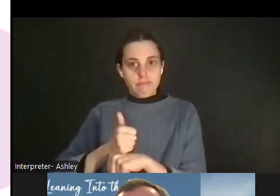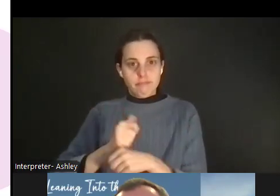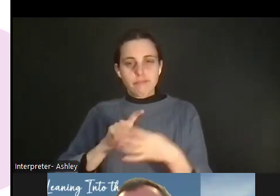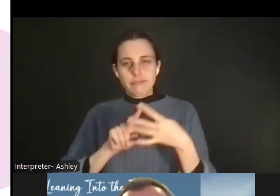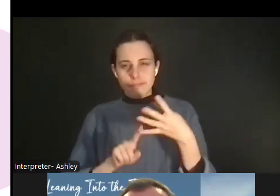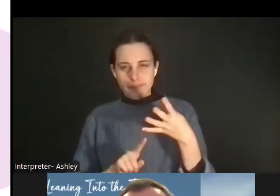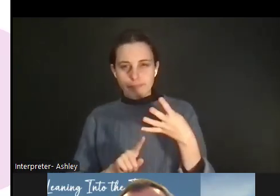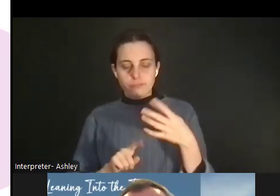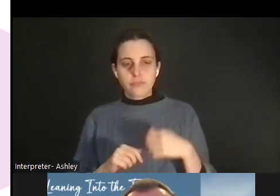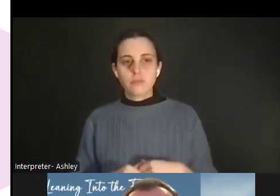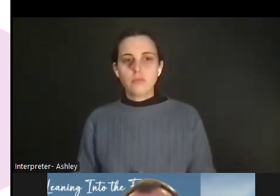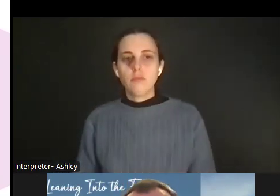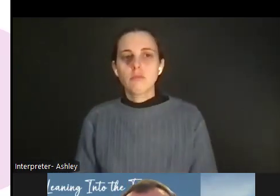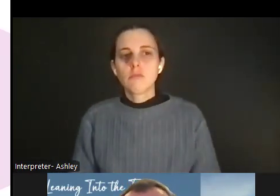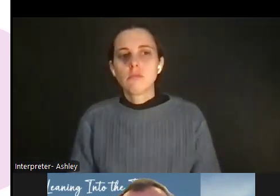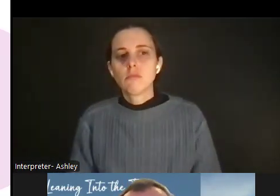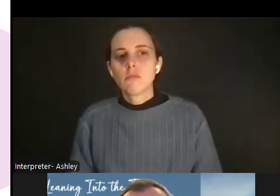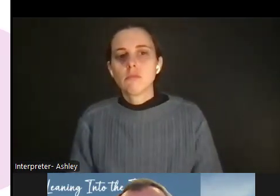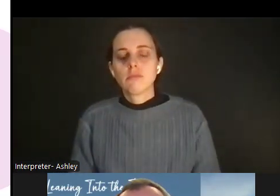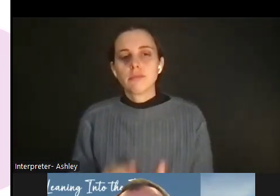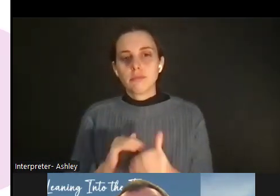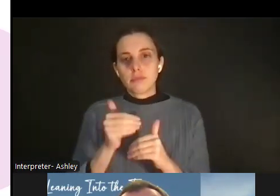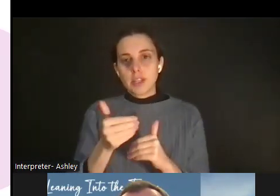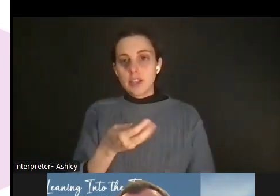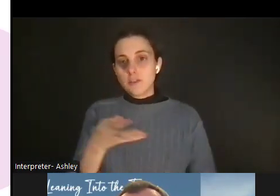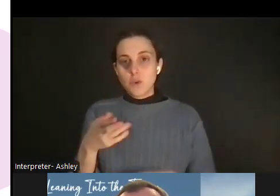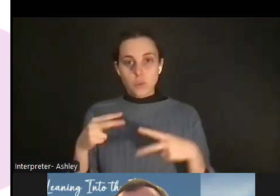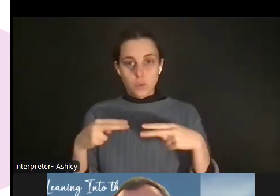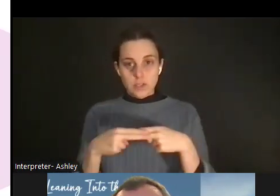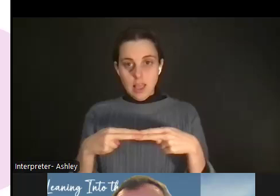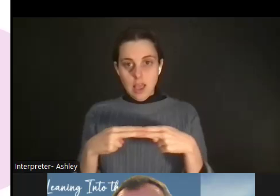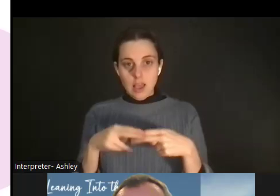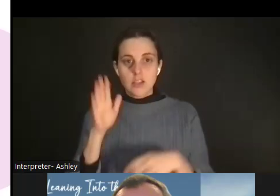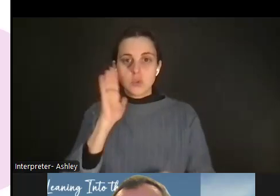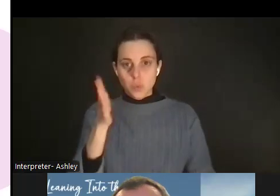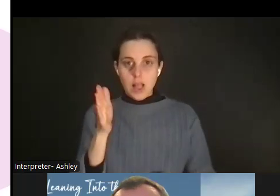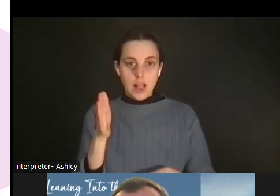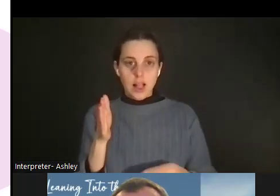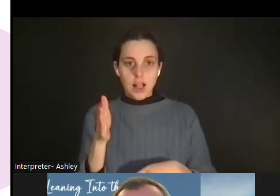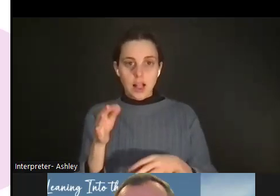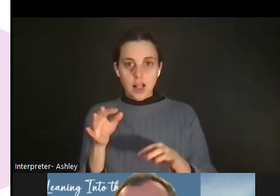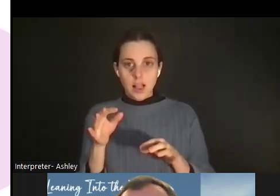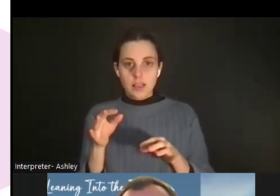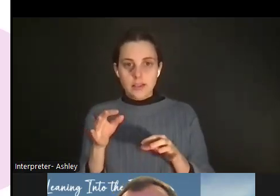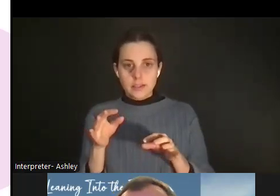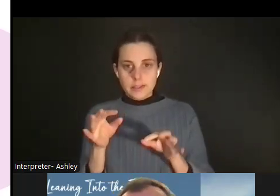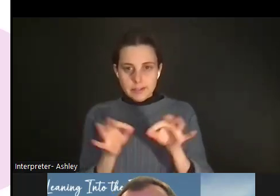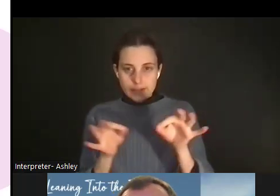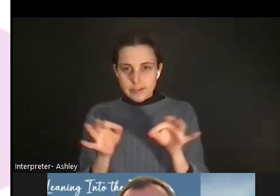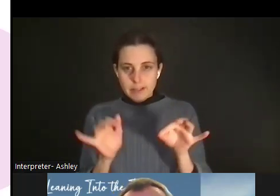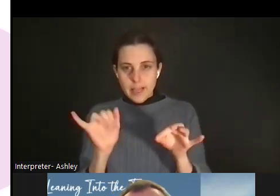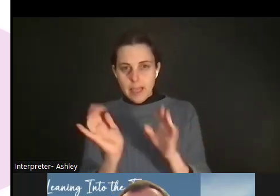next few slides, we're going to focus on that first part of that pie, the motivate,